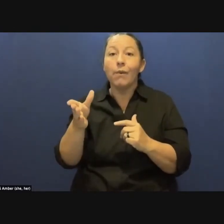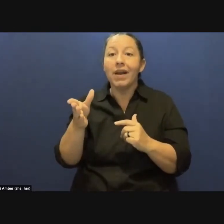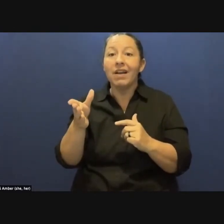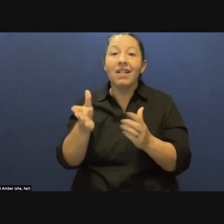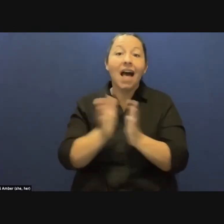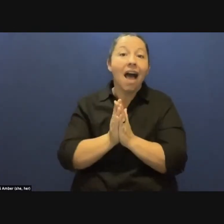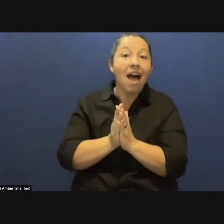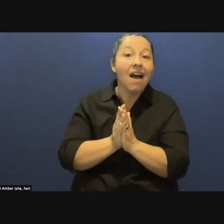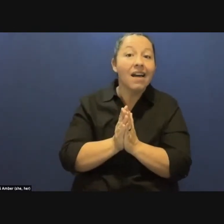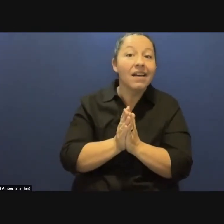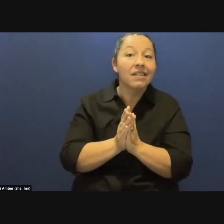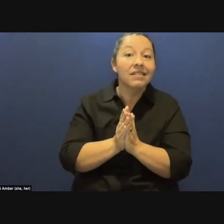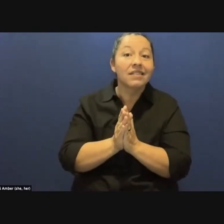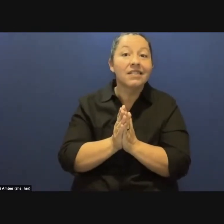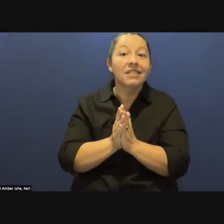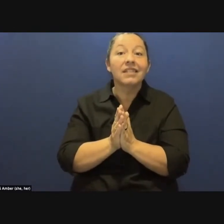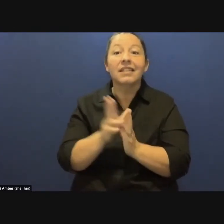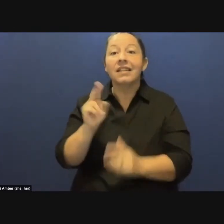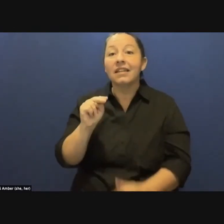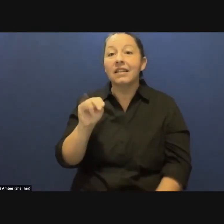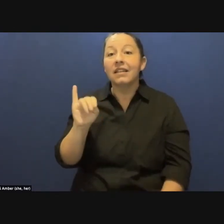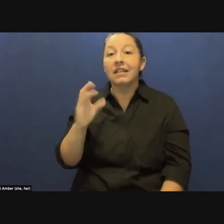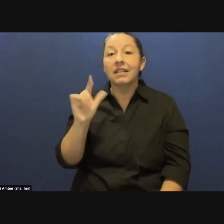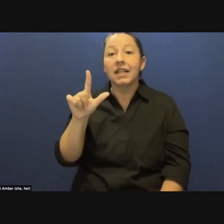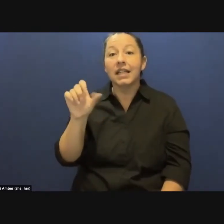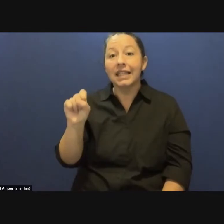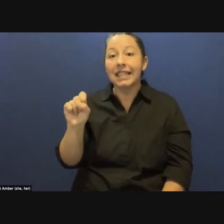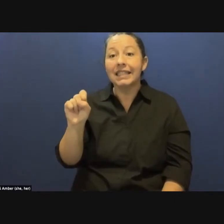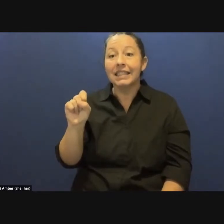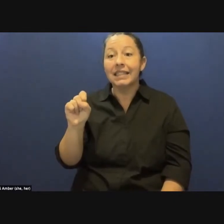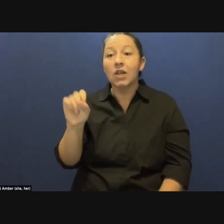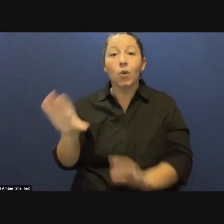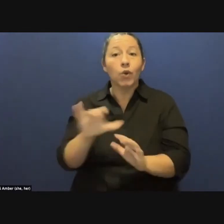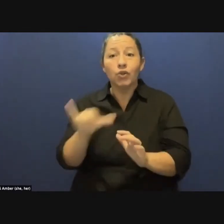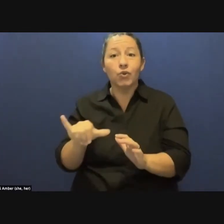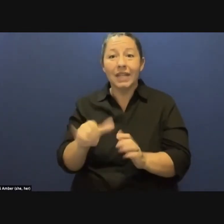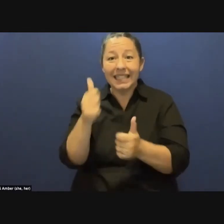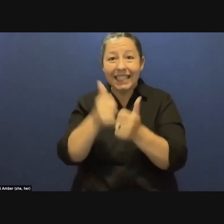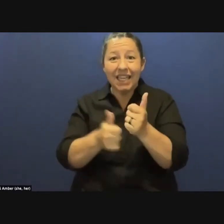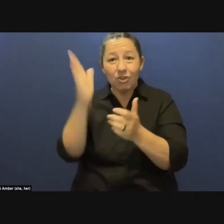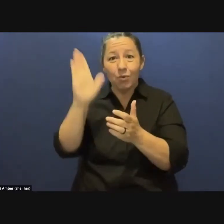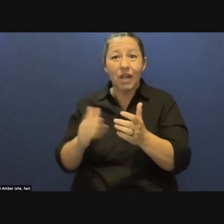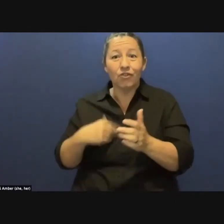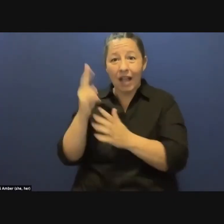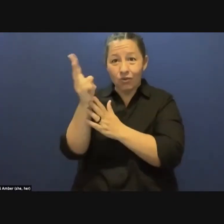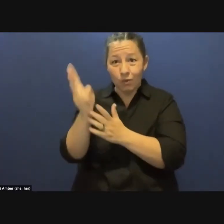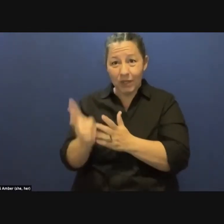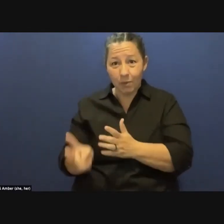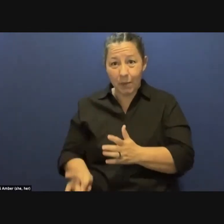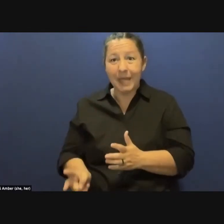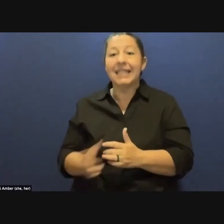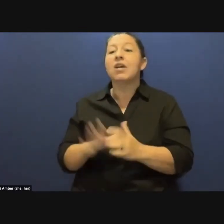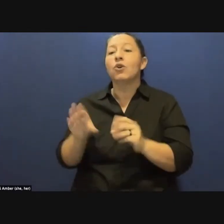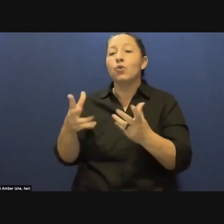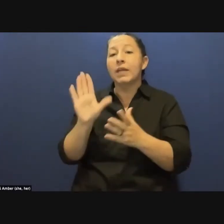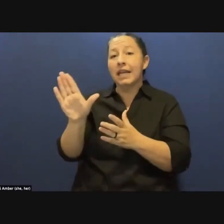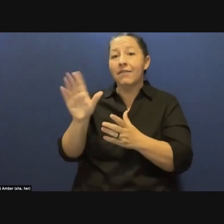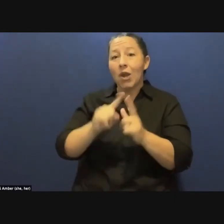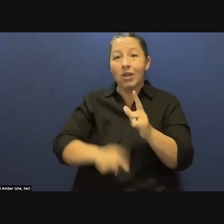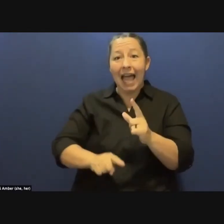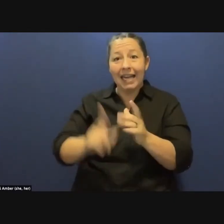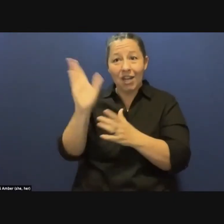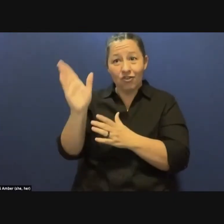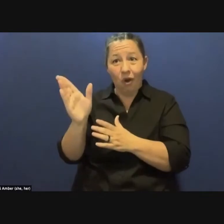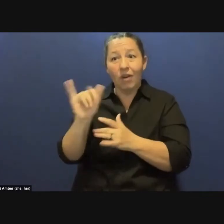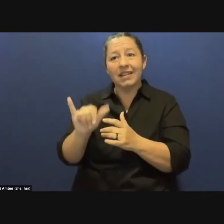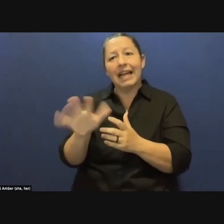ask that Nicholas, we're just going to do this. Each presenter has 2 minutes to give their lightning talk, and that